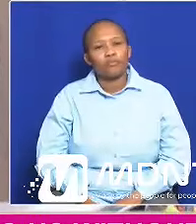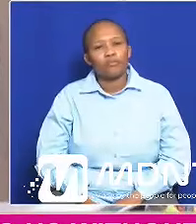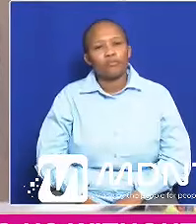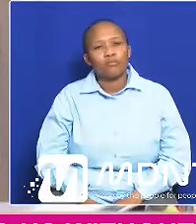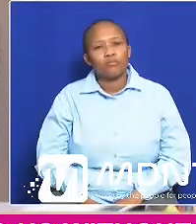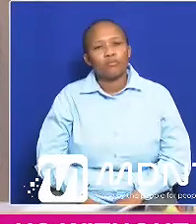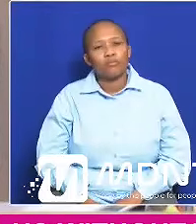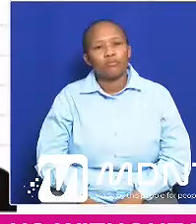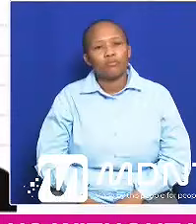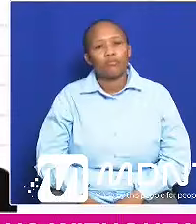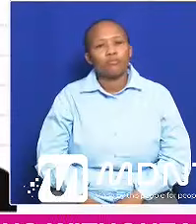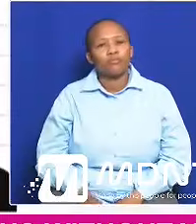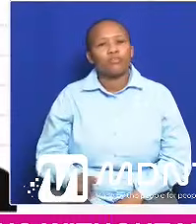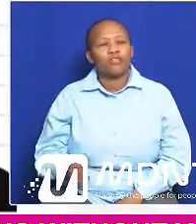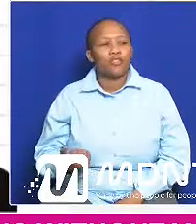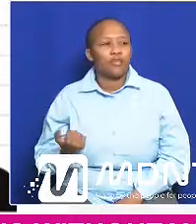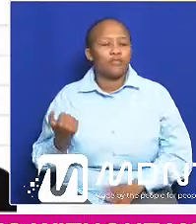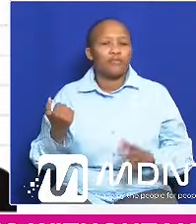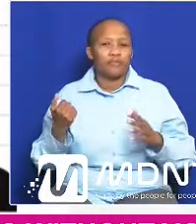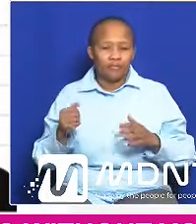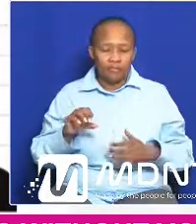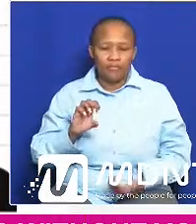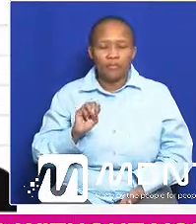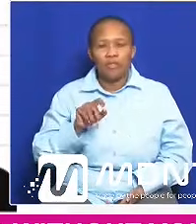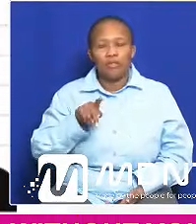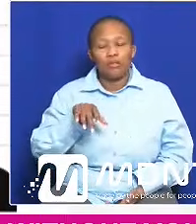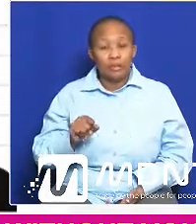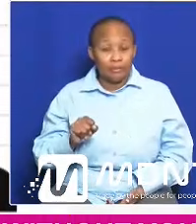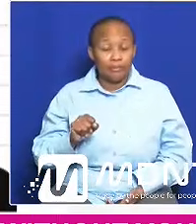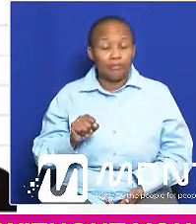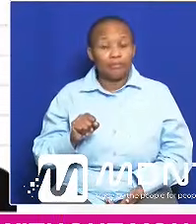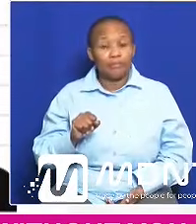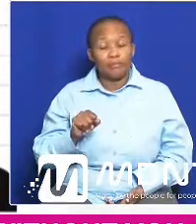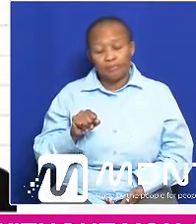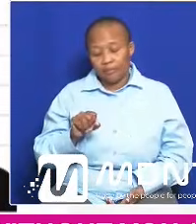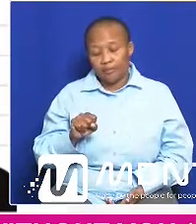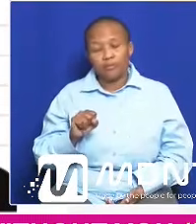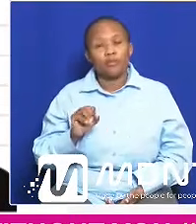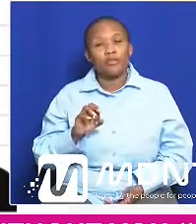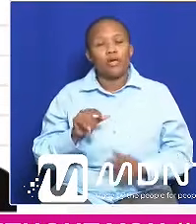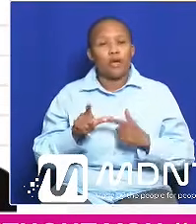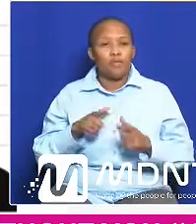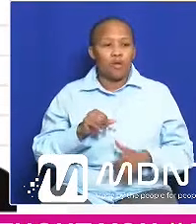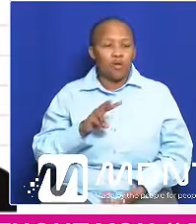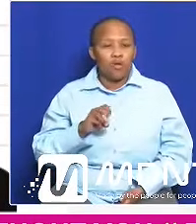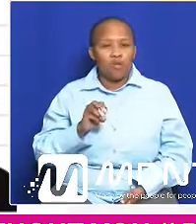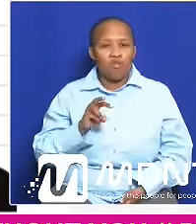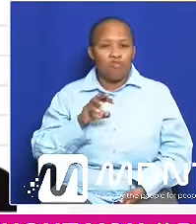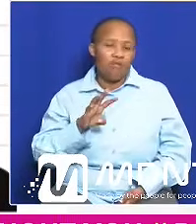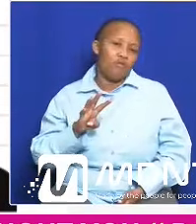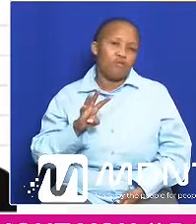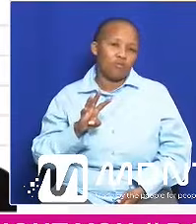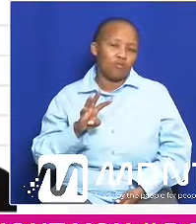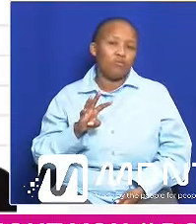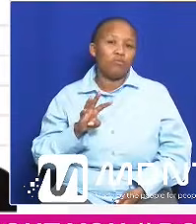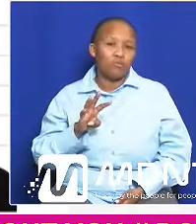2024, correct? Yes, that's correct. And you have clarified that the 5 million was not to service